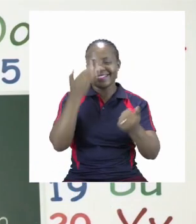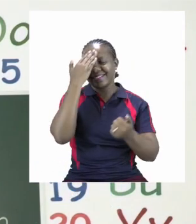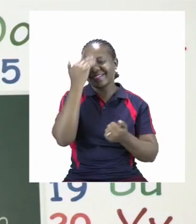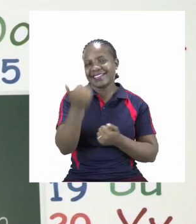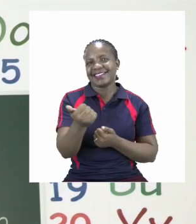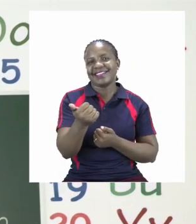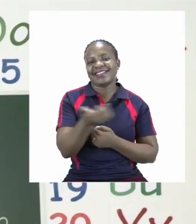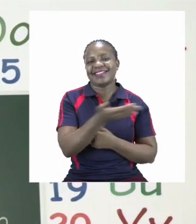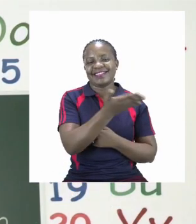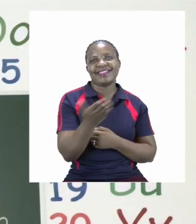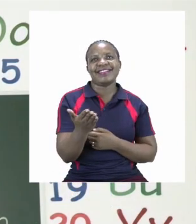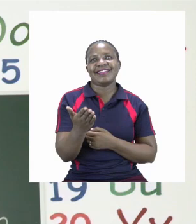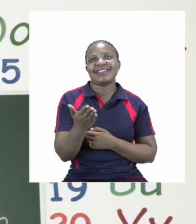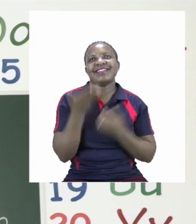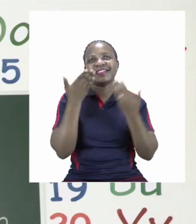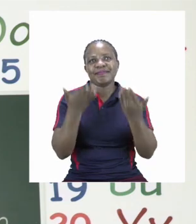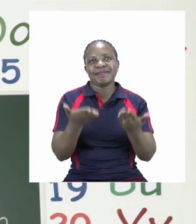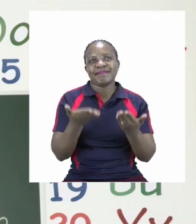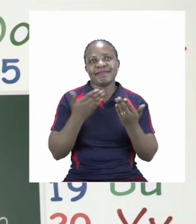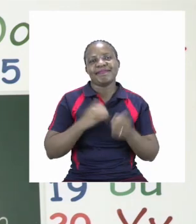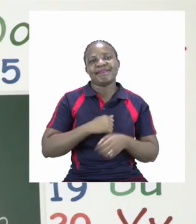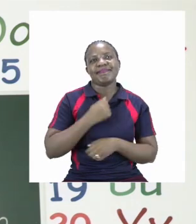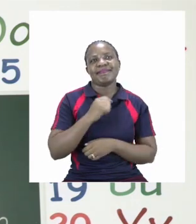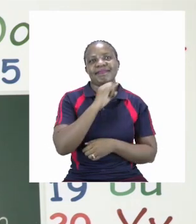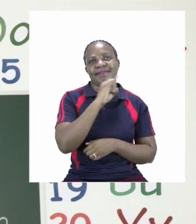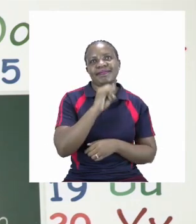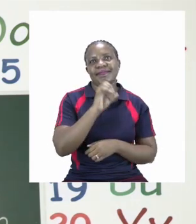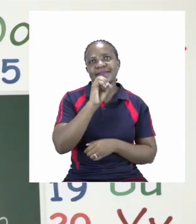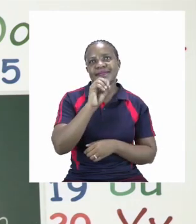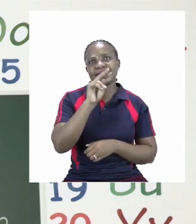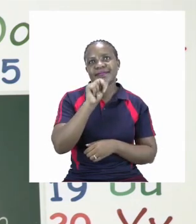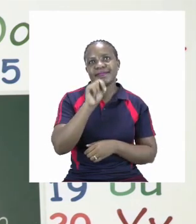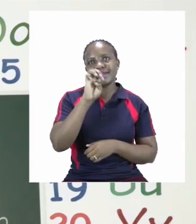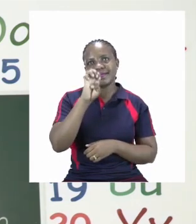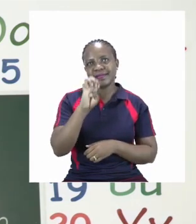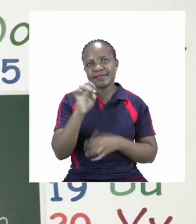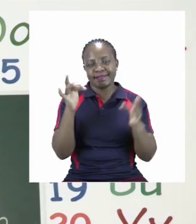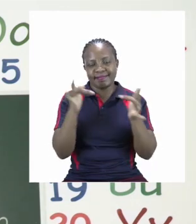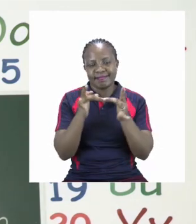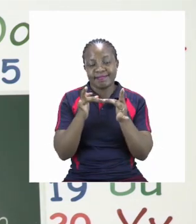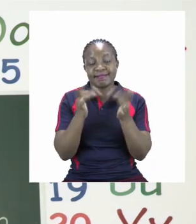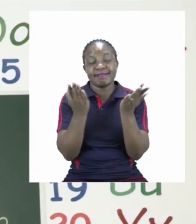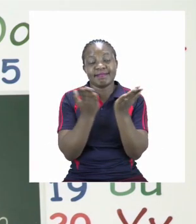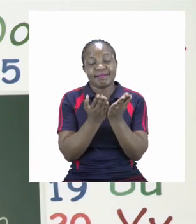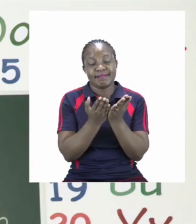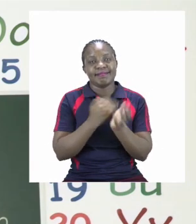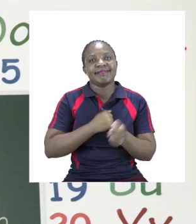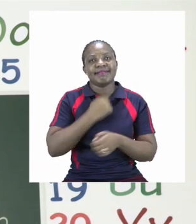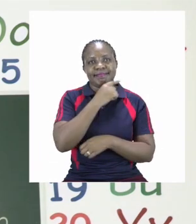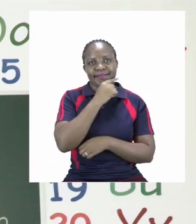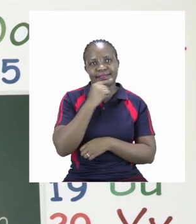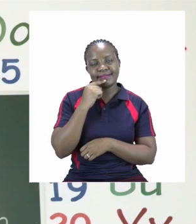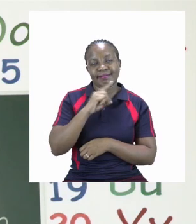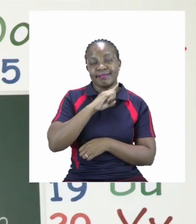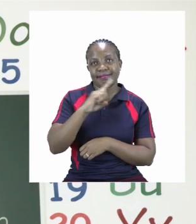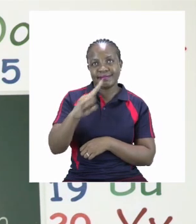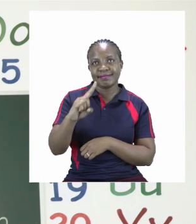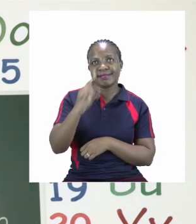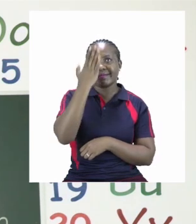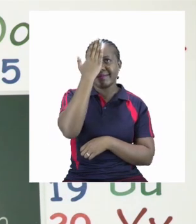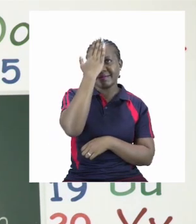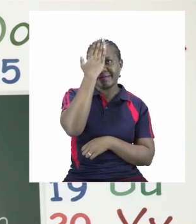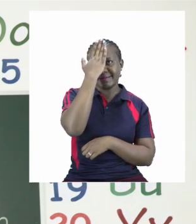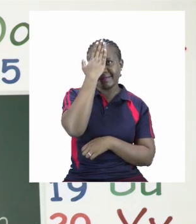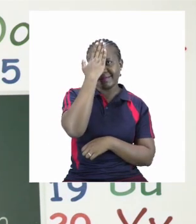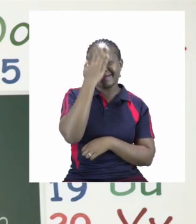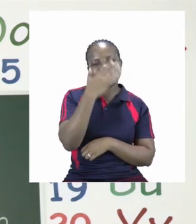Hello everyone, and welcome to My Zone Online School. My name is Teacher Mutsa, and thank you so